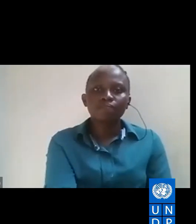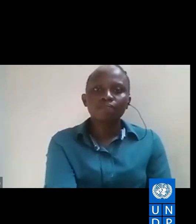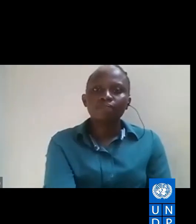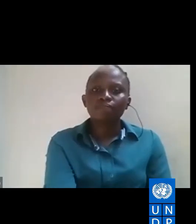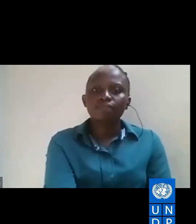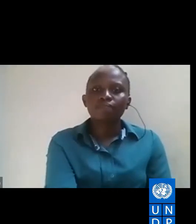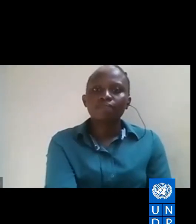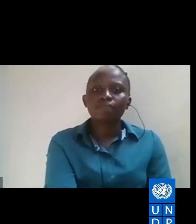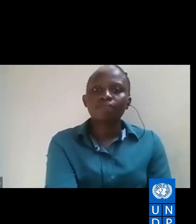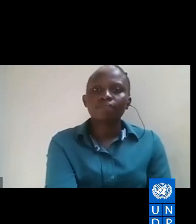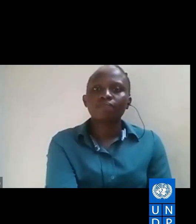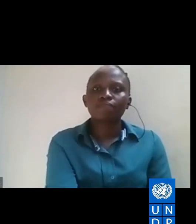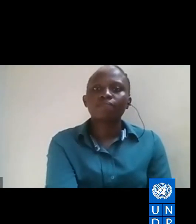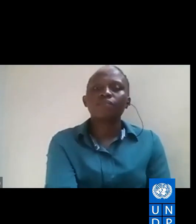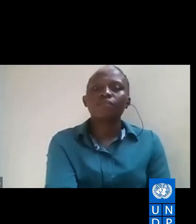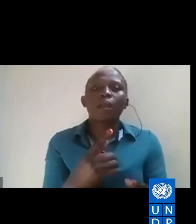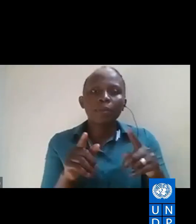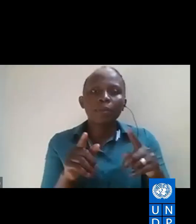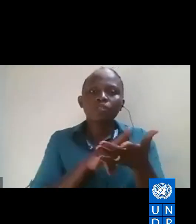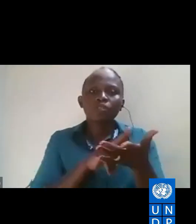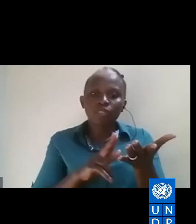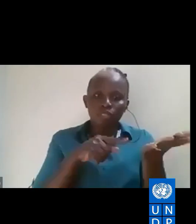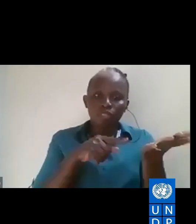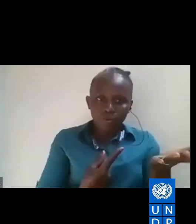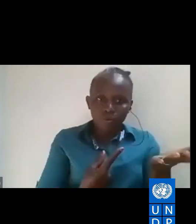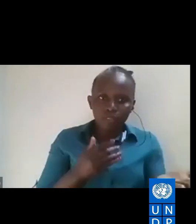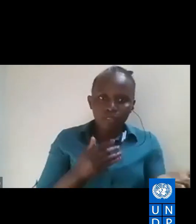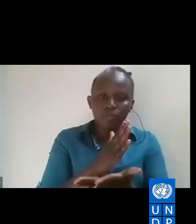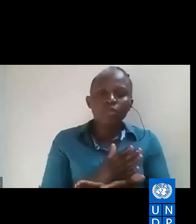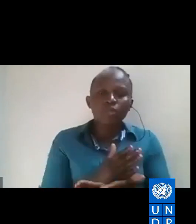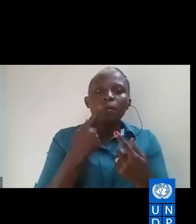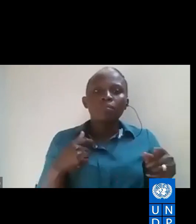which categorization at this stage. I would just say, go ahead and submit your idea.